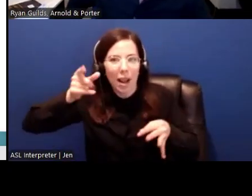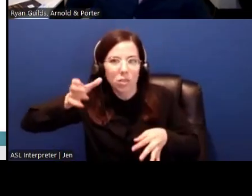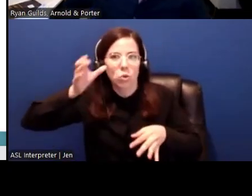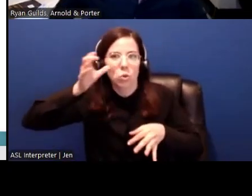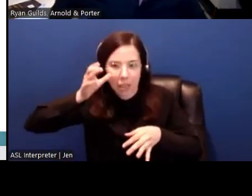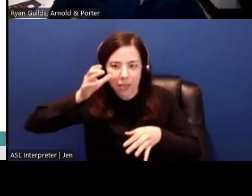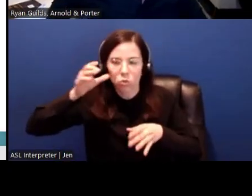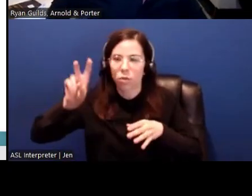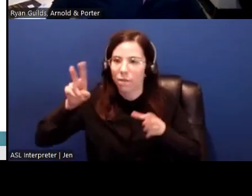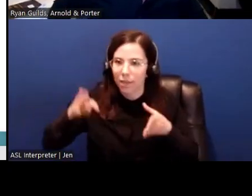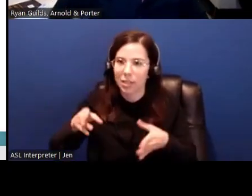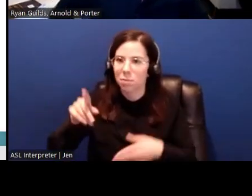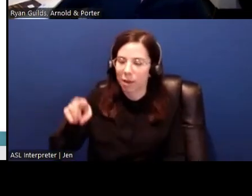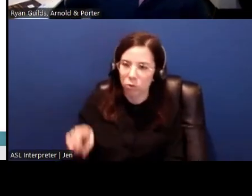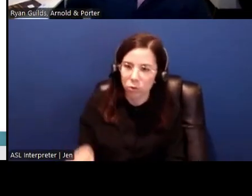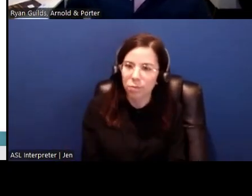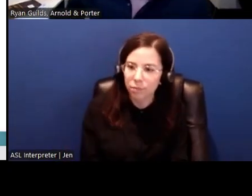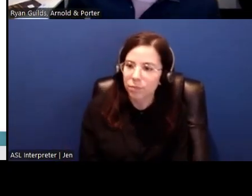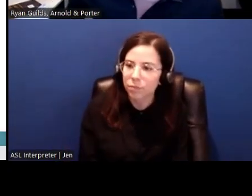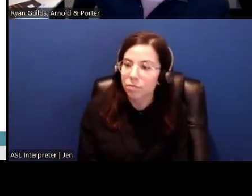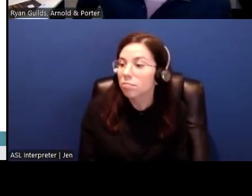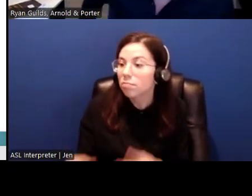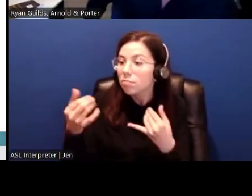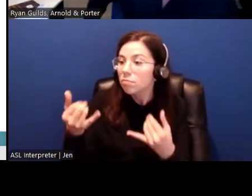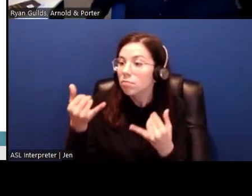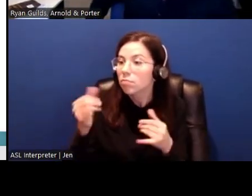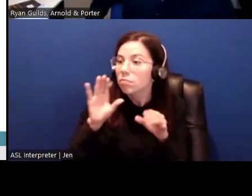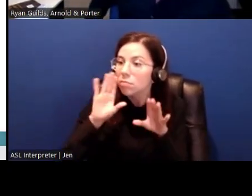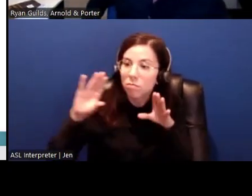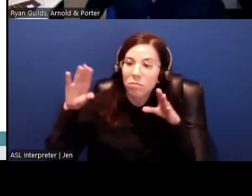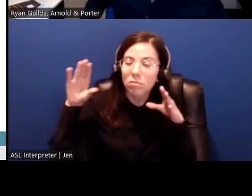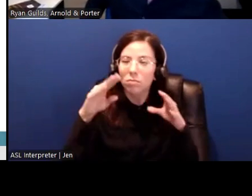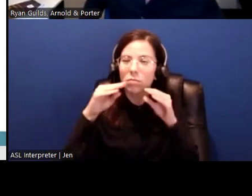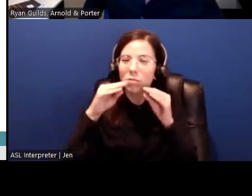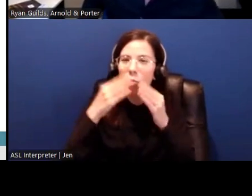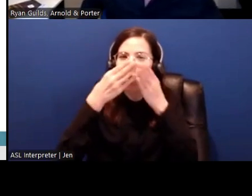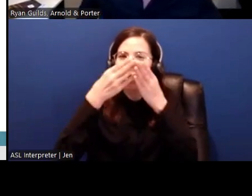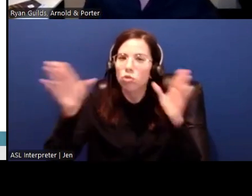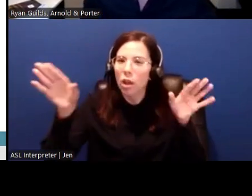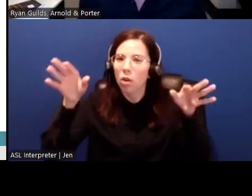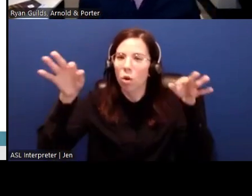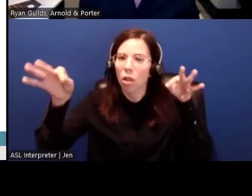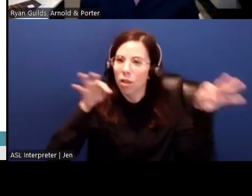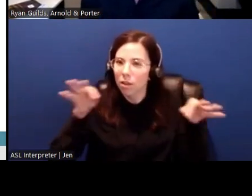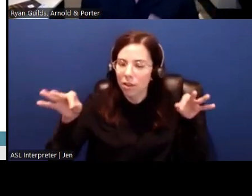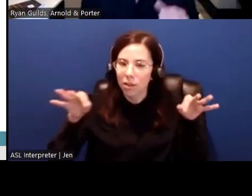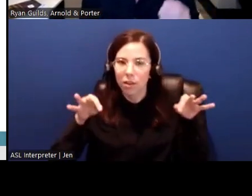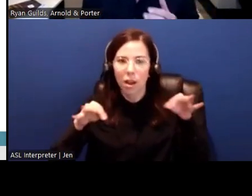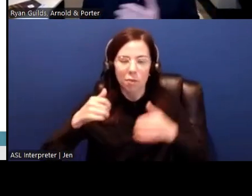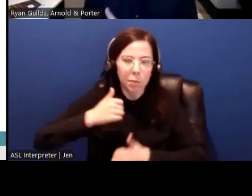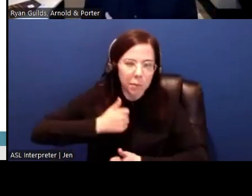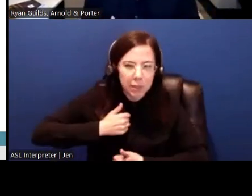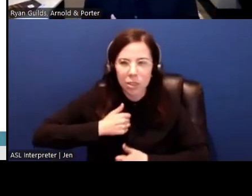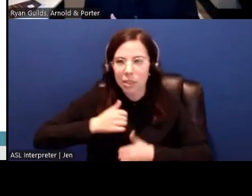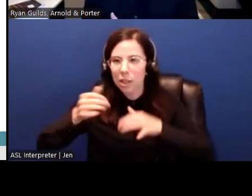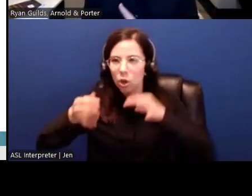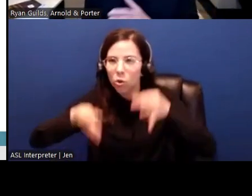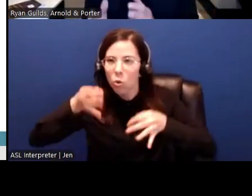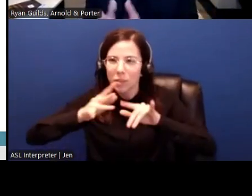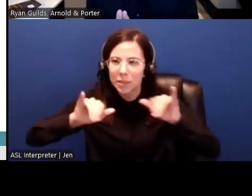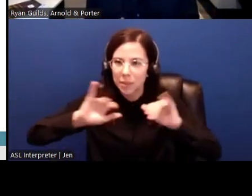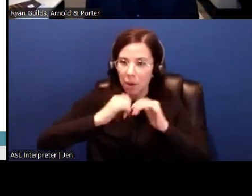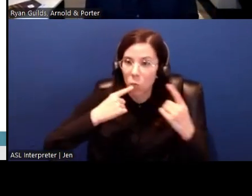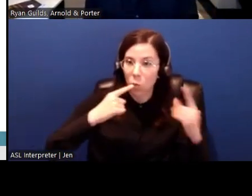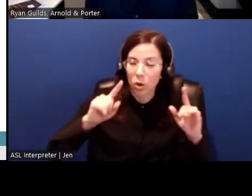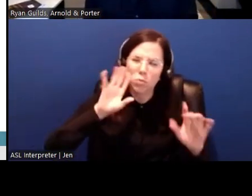victims. So let's talk a little bit at a high level about the military justice system and how it works. We're going to go through this